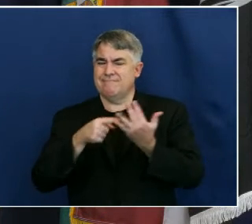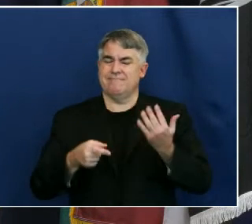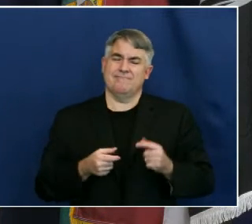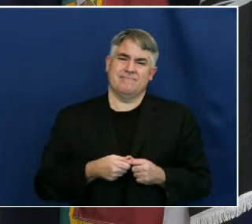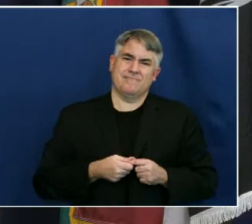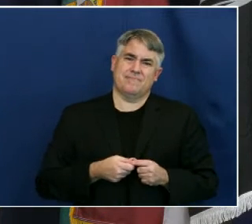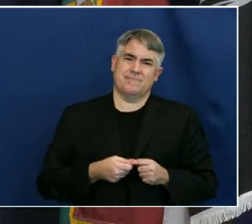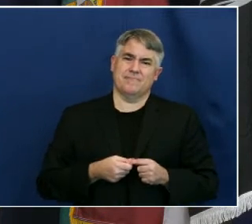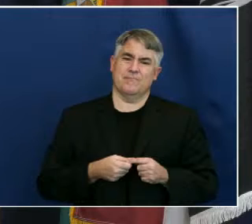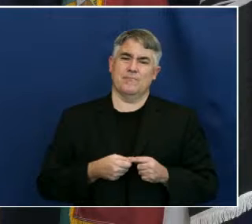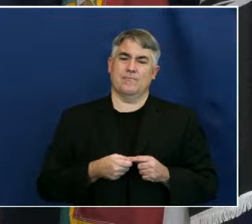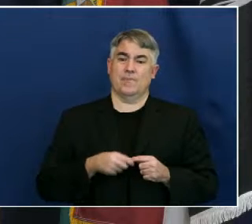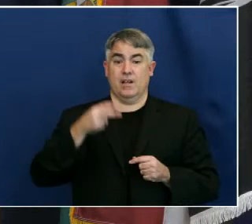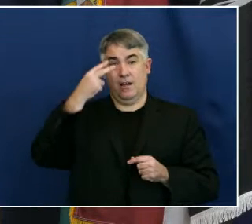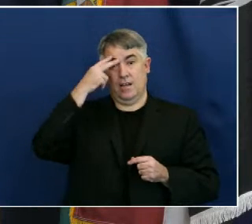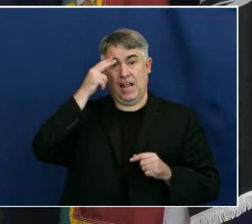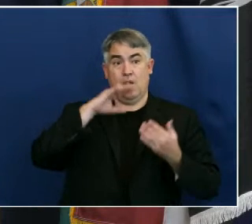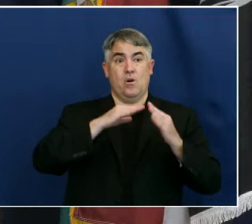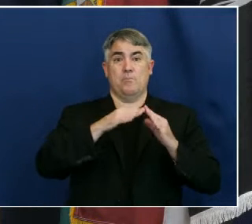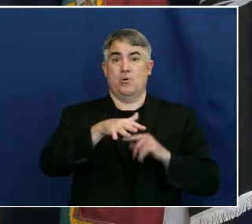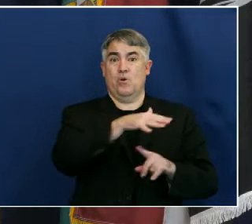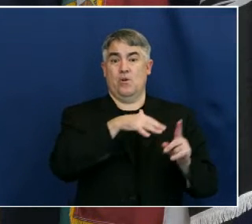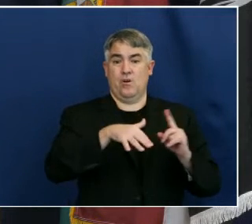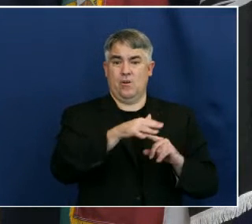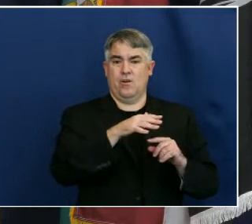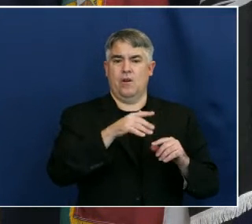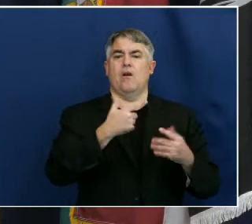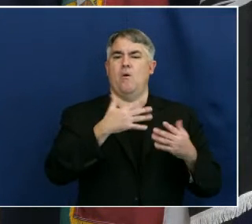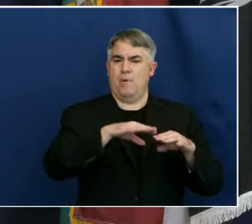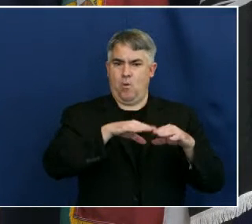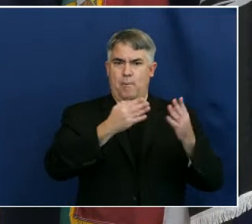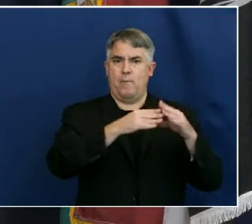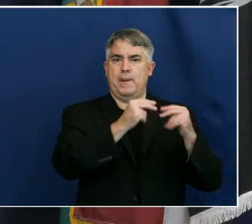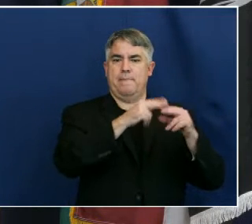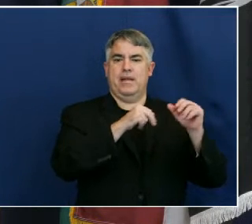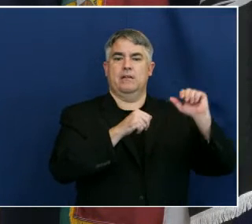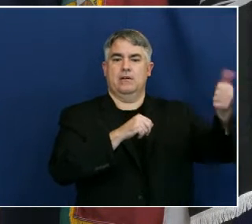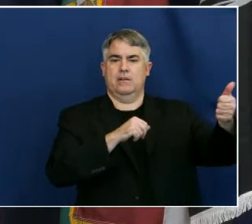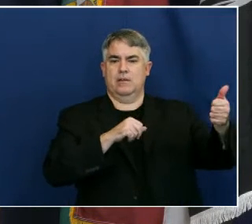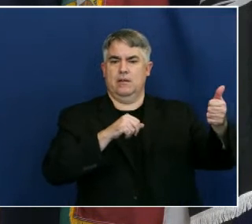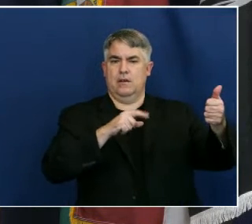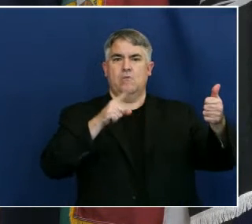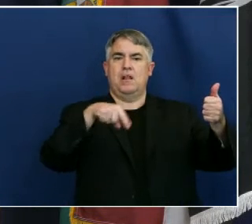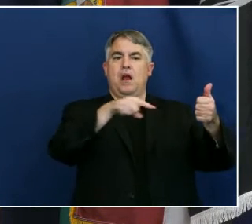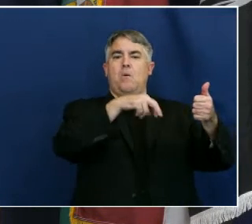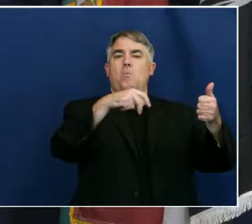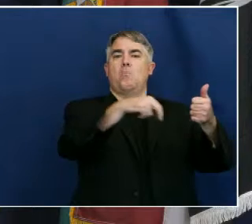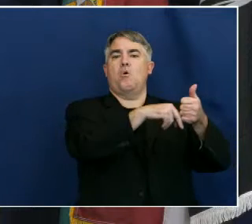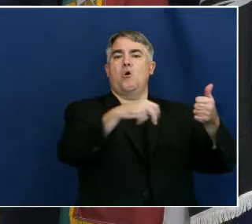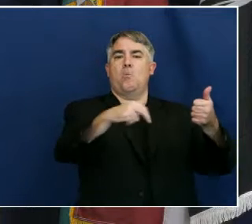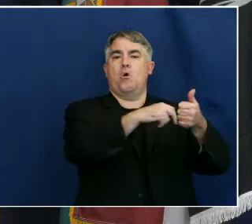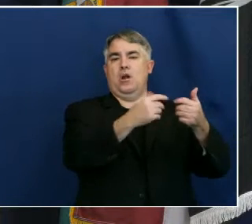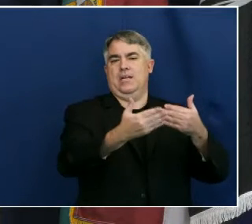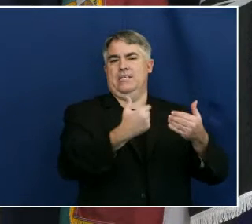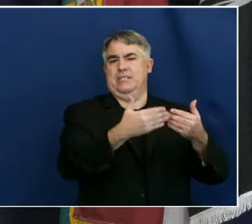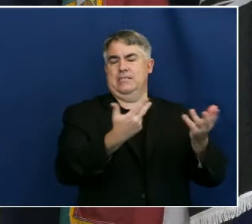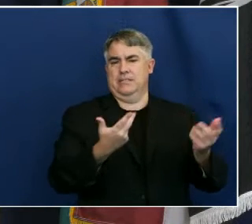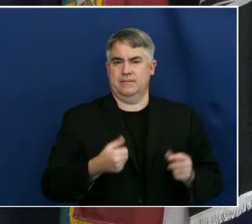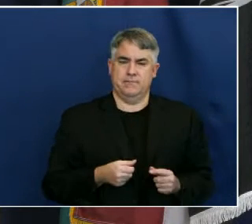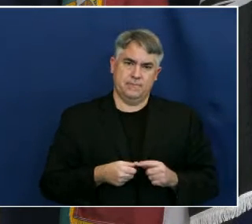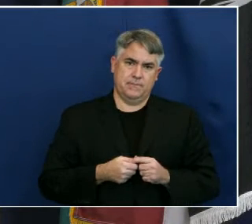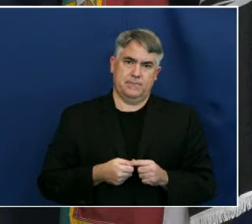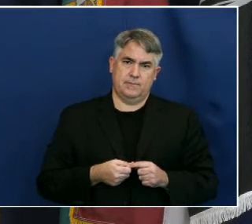the Latino community where they won't need appointments. We're working with partners. I was on a call early this morning with all of the South Bay mayors.